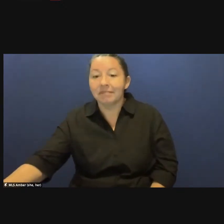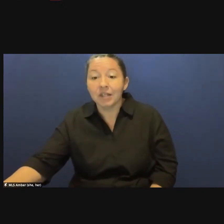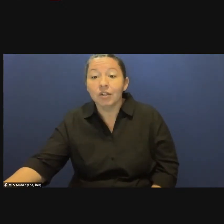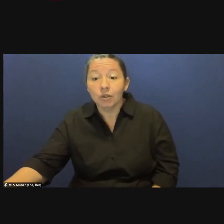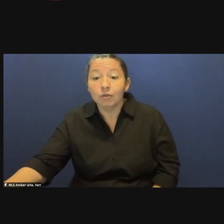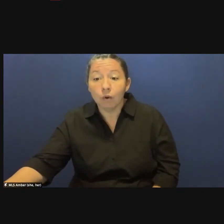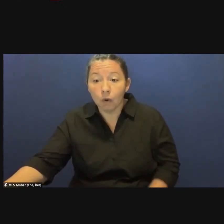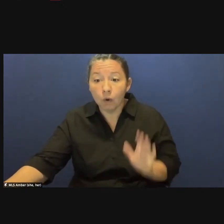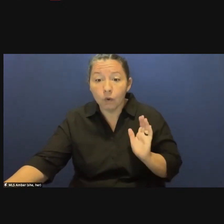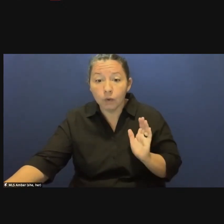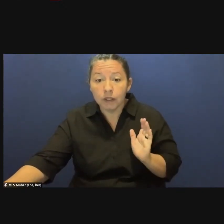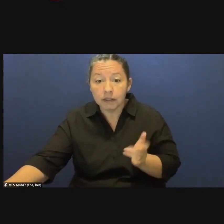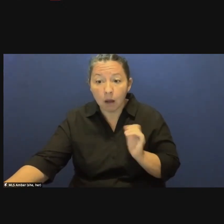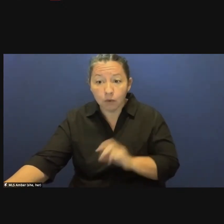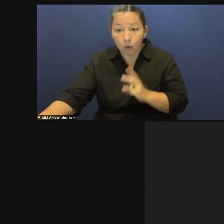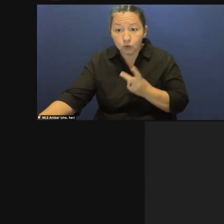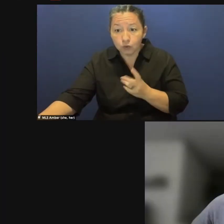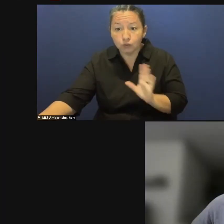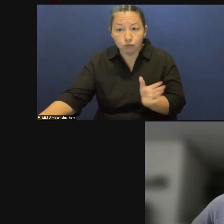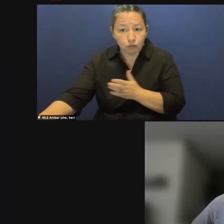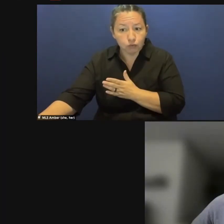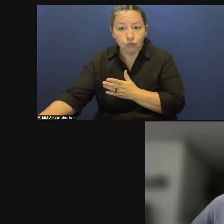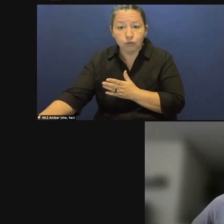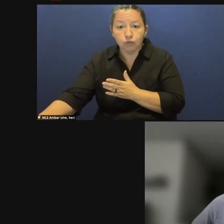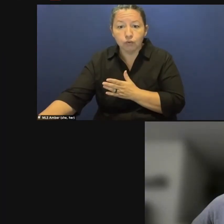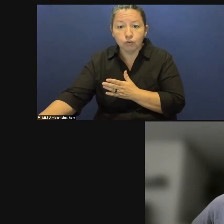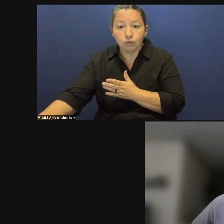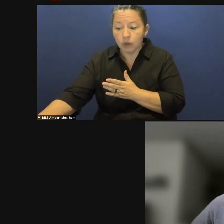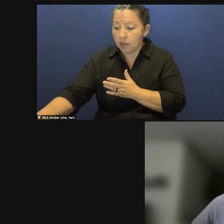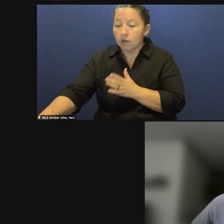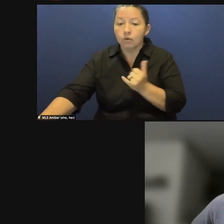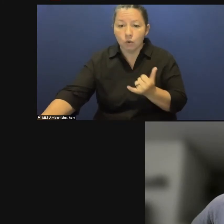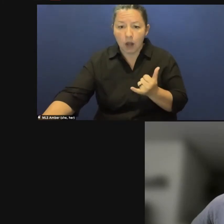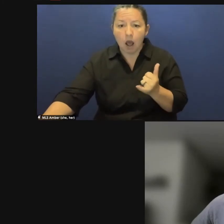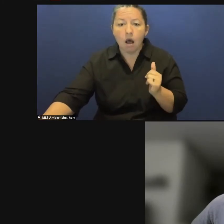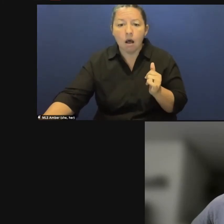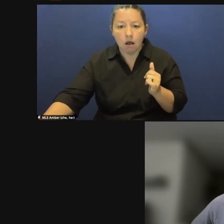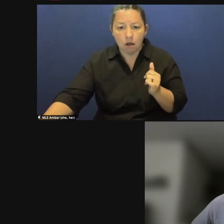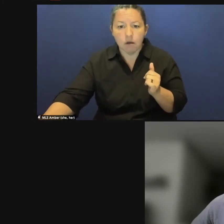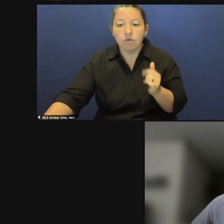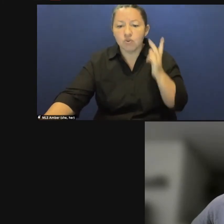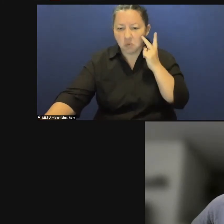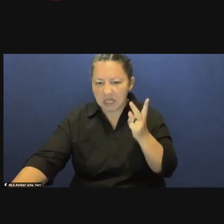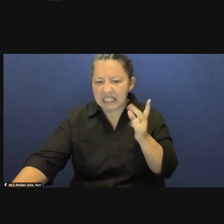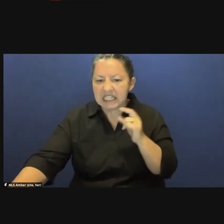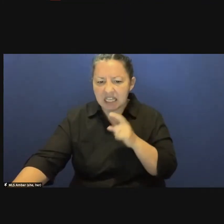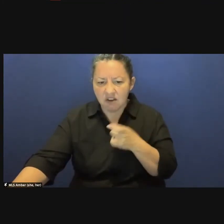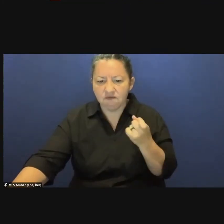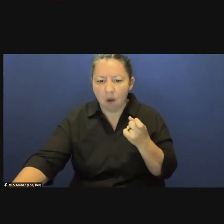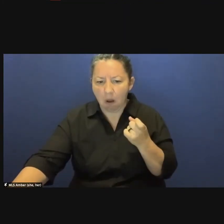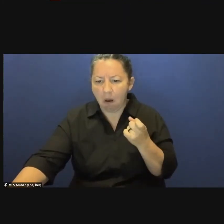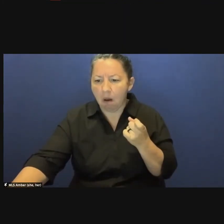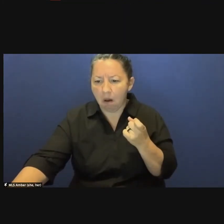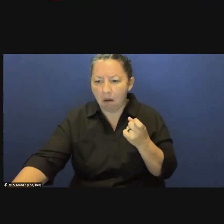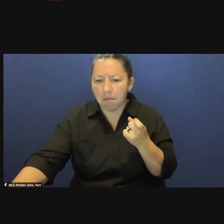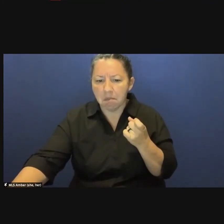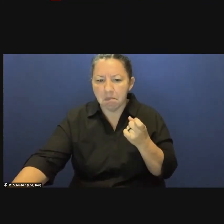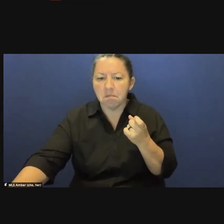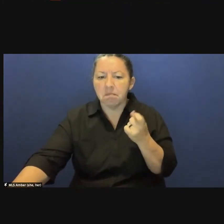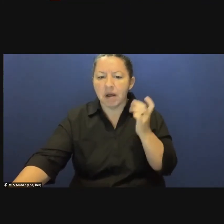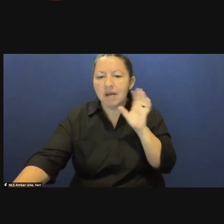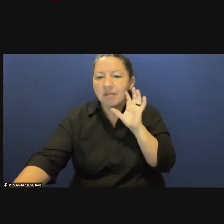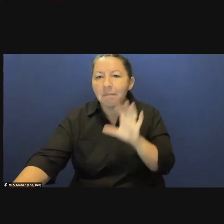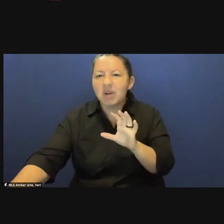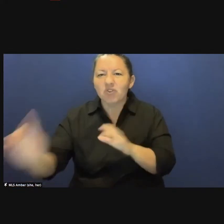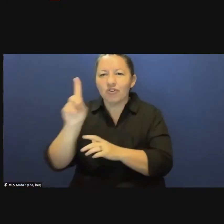swapped those two presentations. So Alexandra is going to, I mean, you will recognize him from the picture that Dave Parker